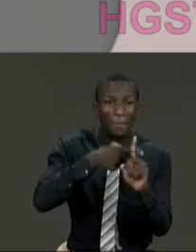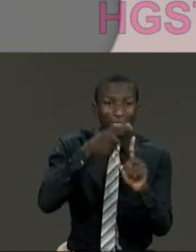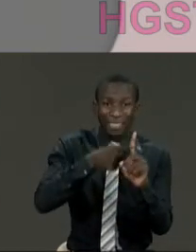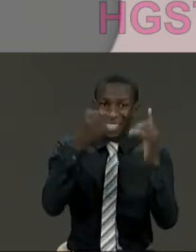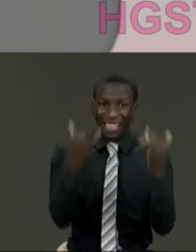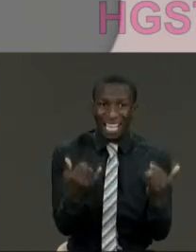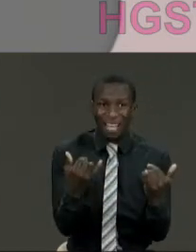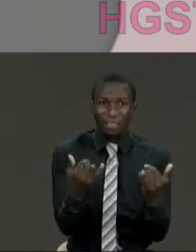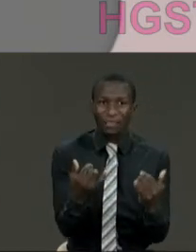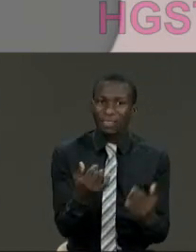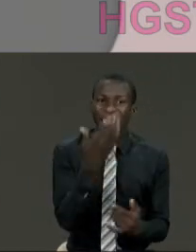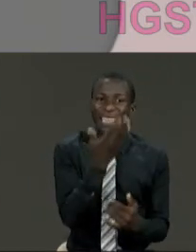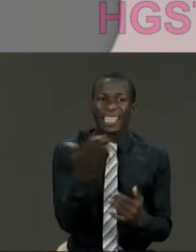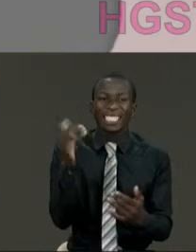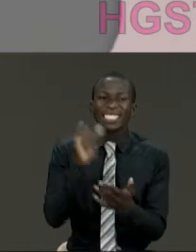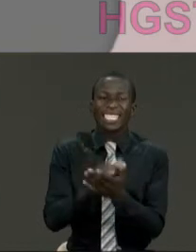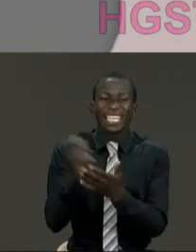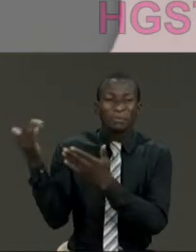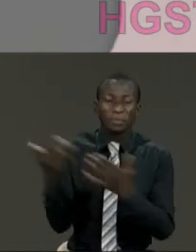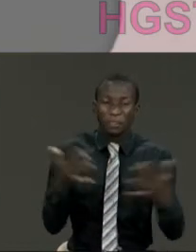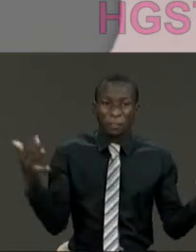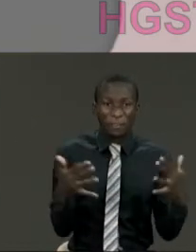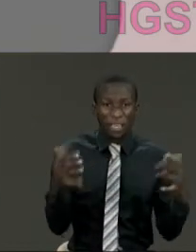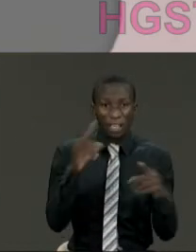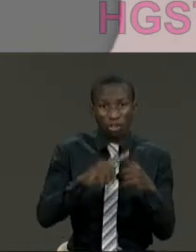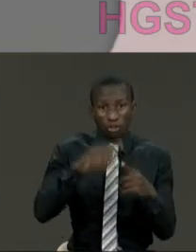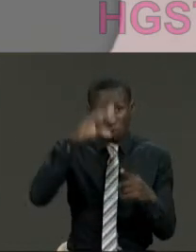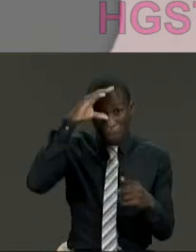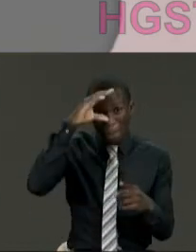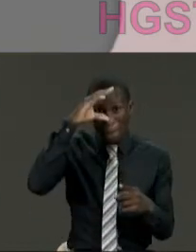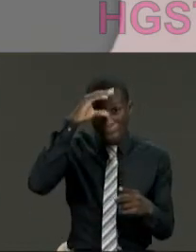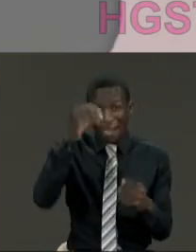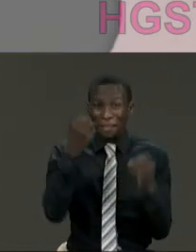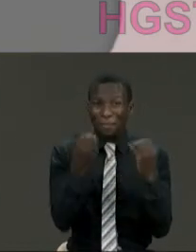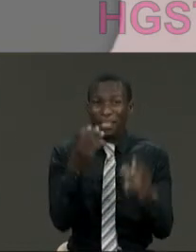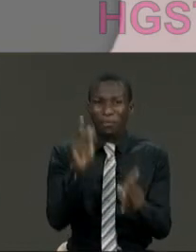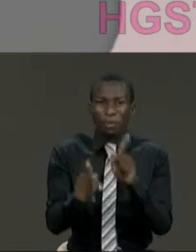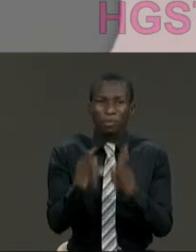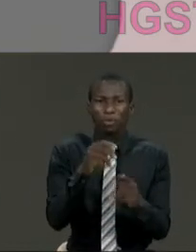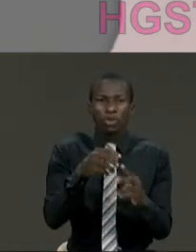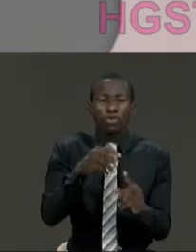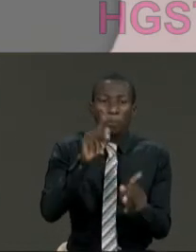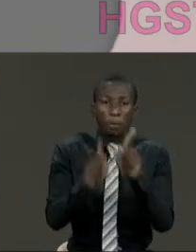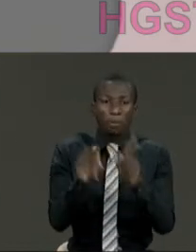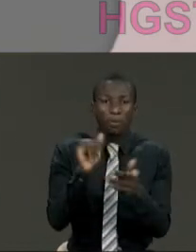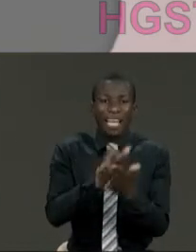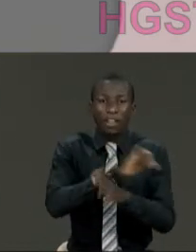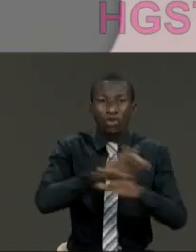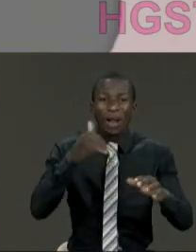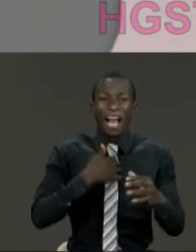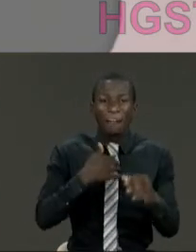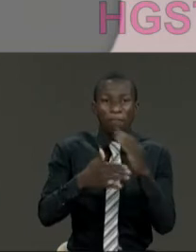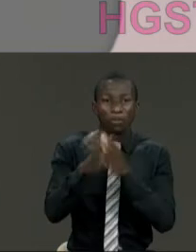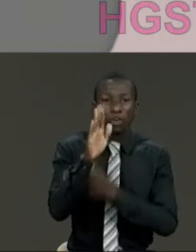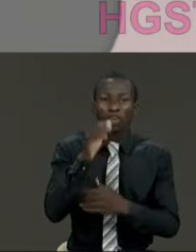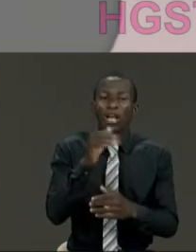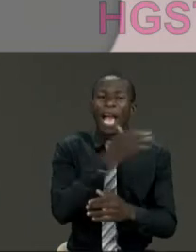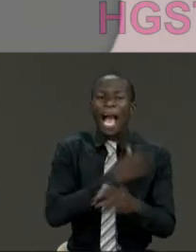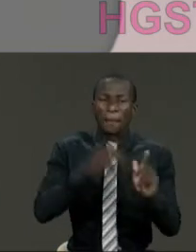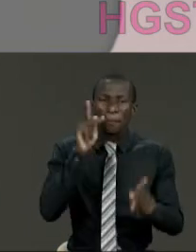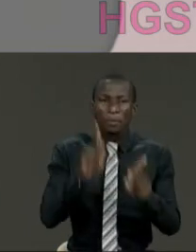brought fear to the heart of many people, except those who have no God, or those who have God but didn't know the kind of God